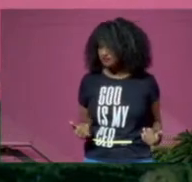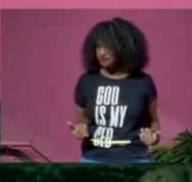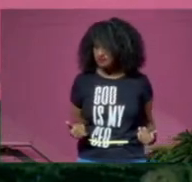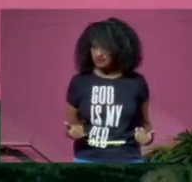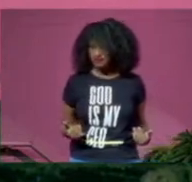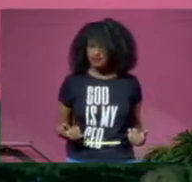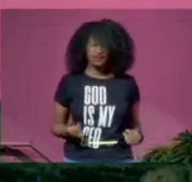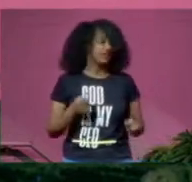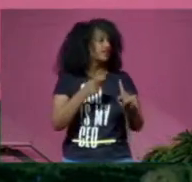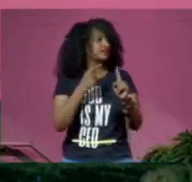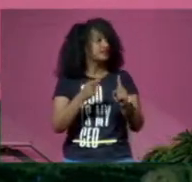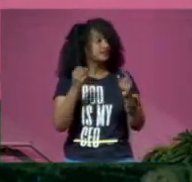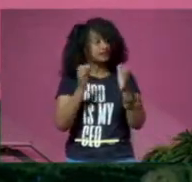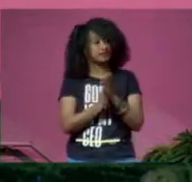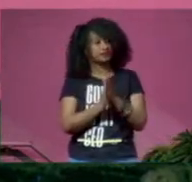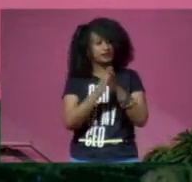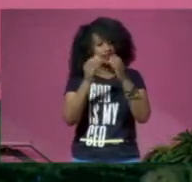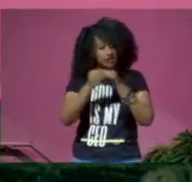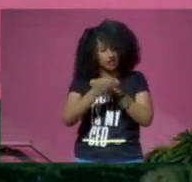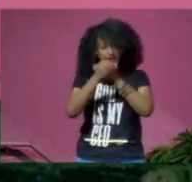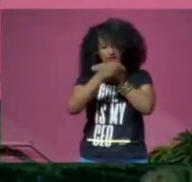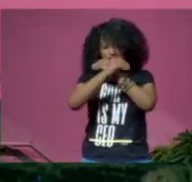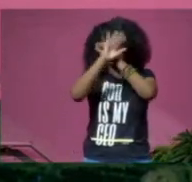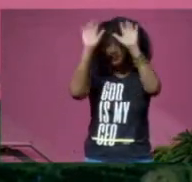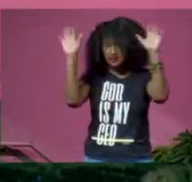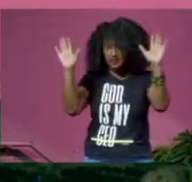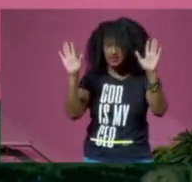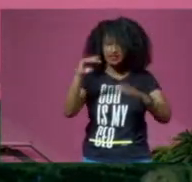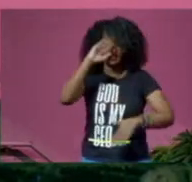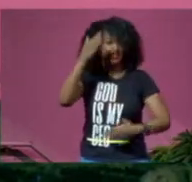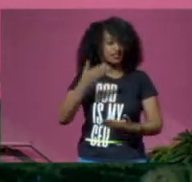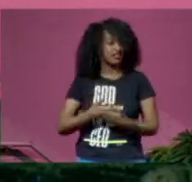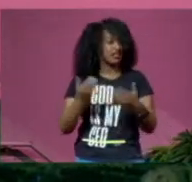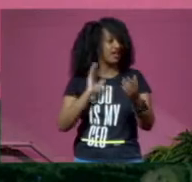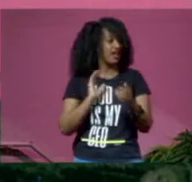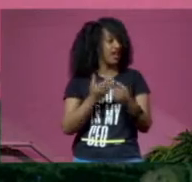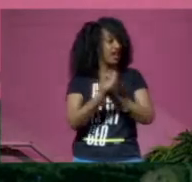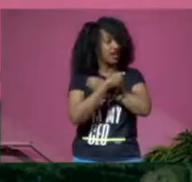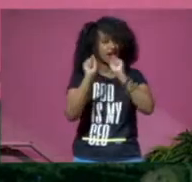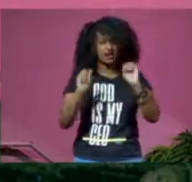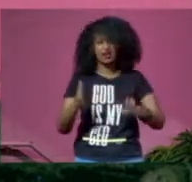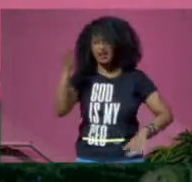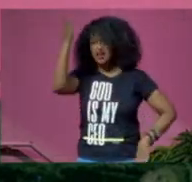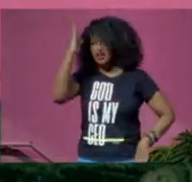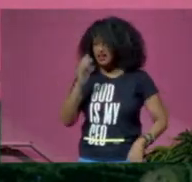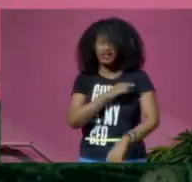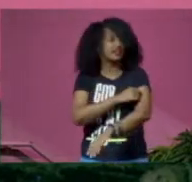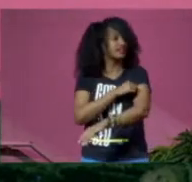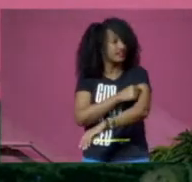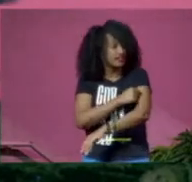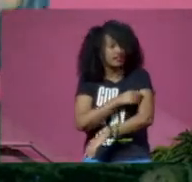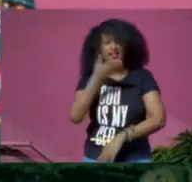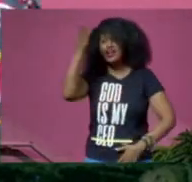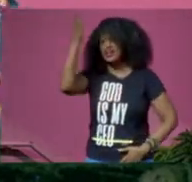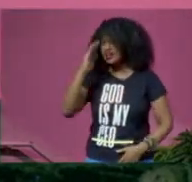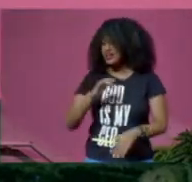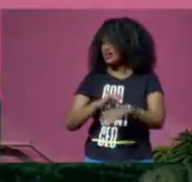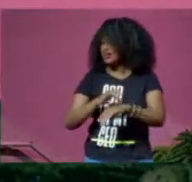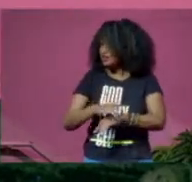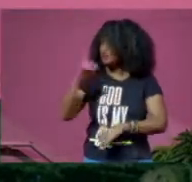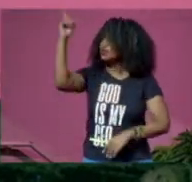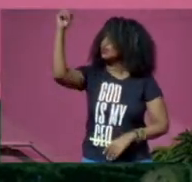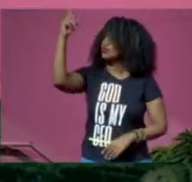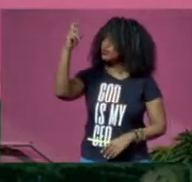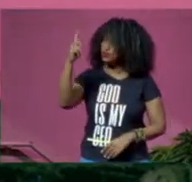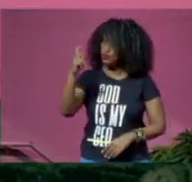the Messiah, that this is the Son of God, that this is God in flesh, that this is God come to earth, that this is Emmanuel and